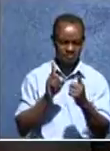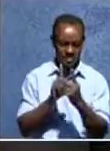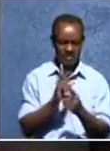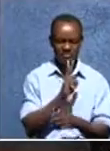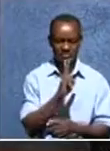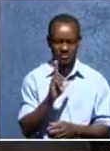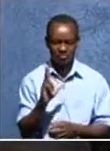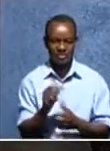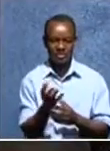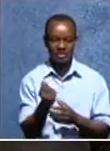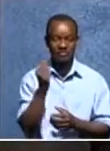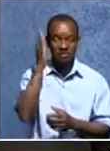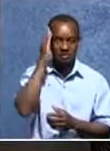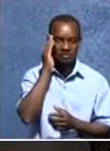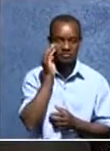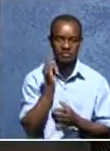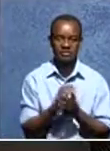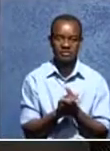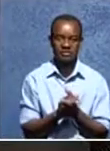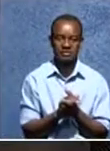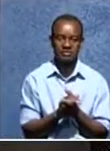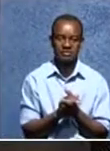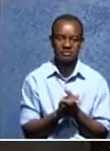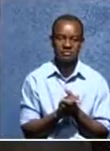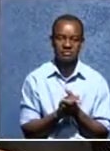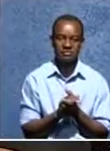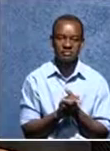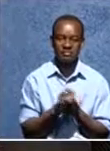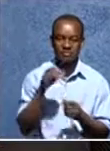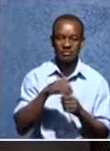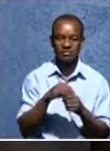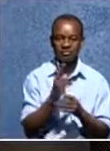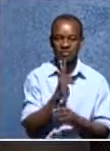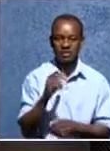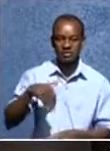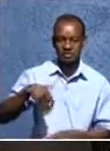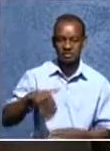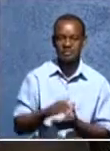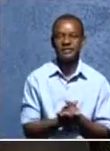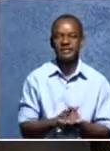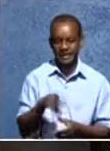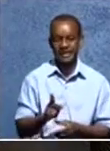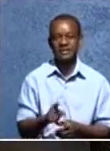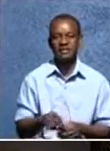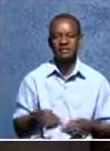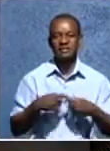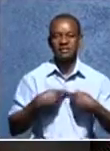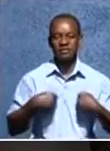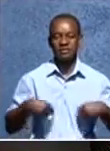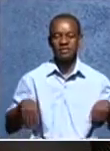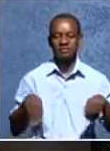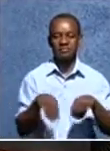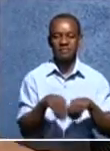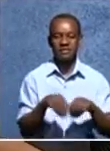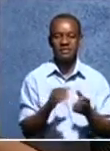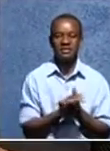but also an experience where they need to get to know about Namibia. So we're also making space available for would-be prospective